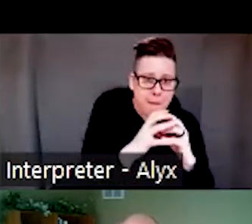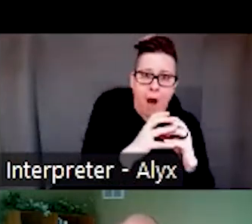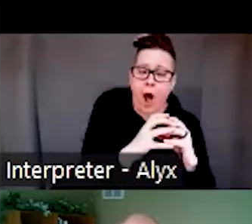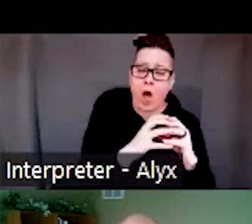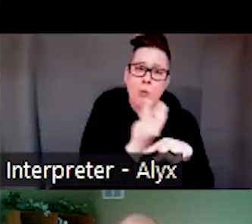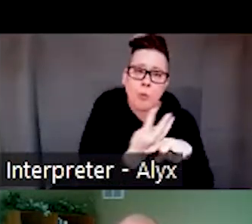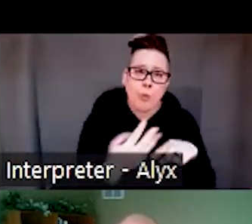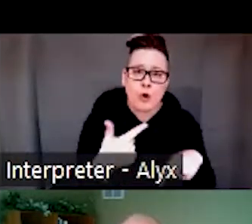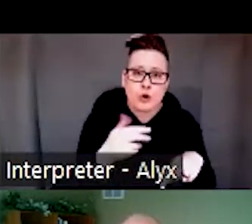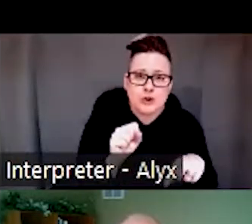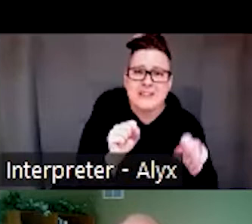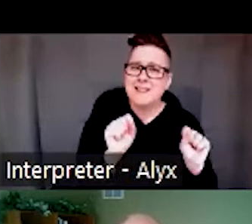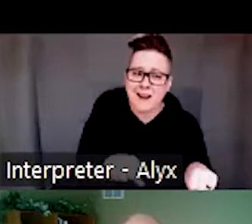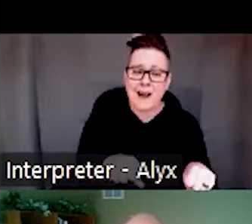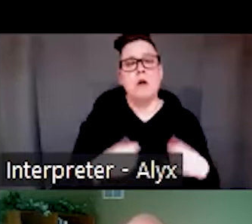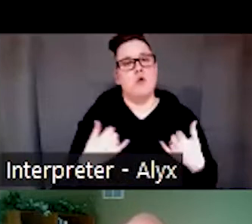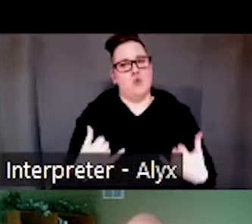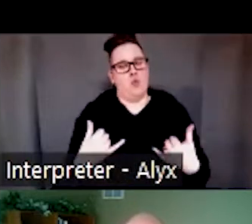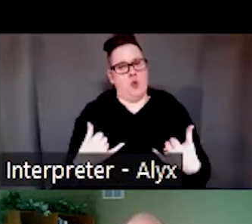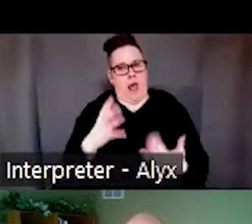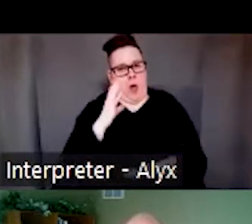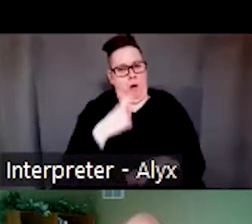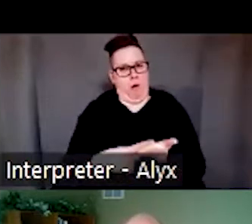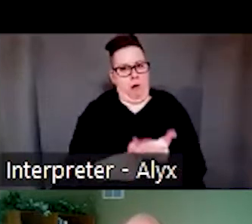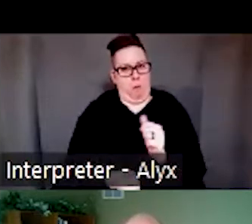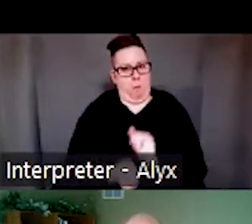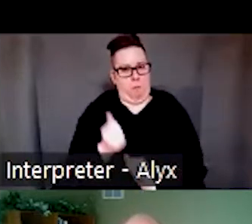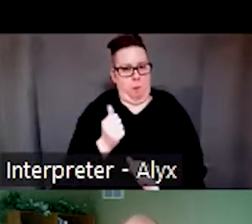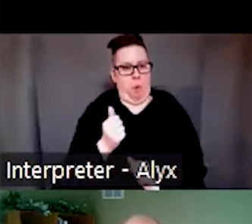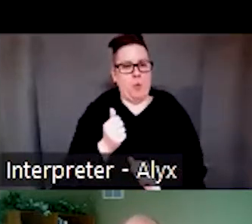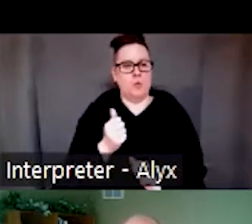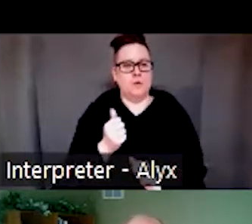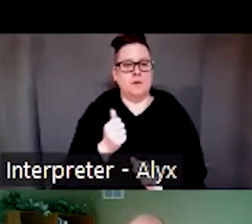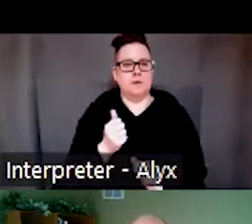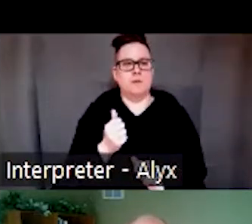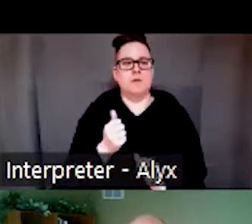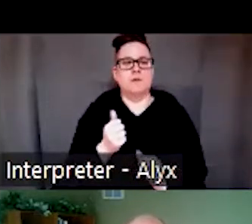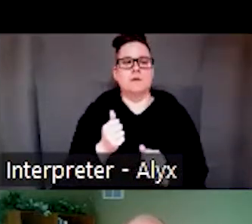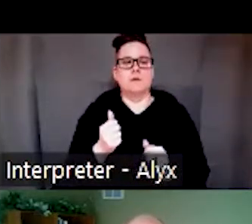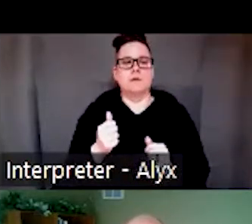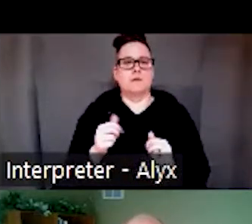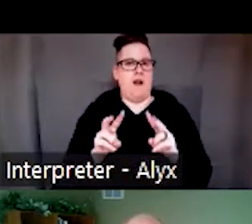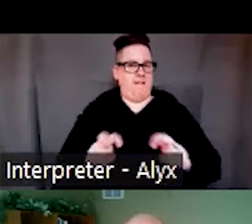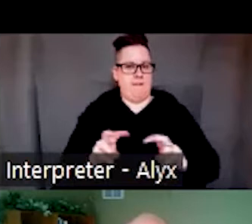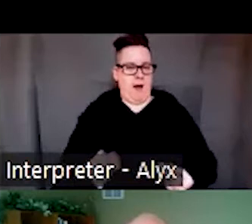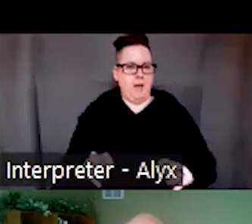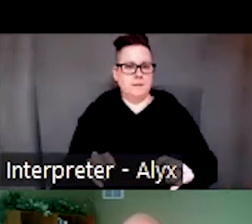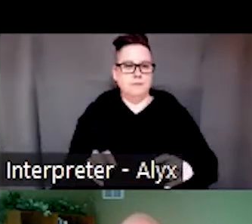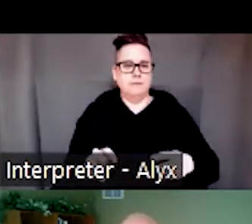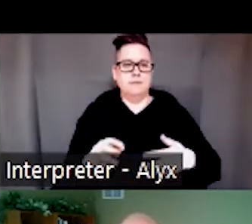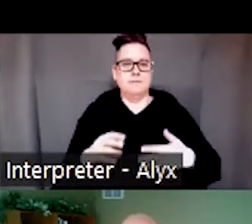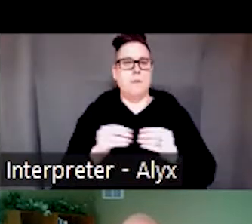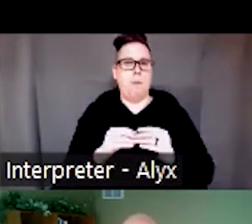organization. Now, today, we're going to be talking mainly about organization, about levels of analysis that are higher